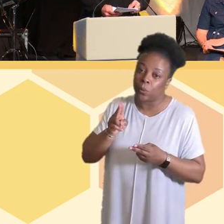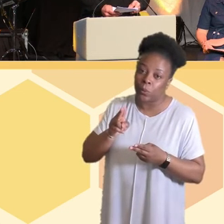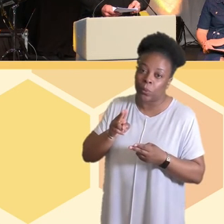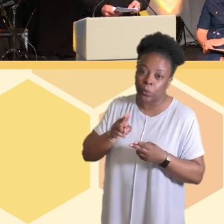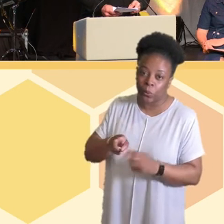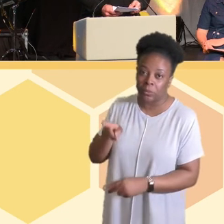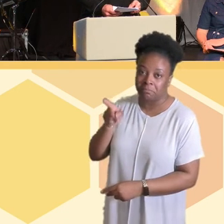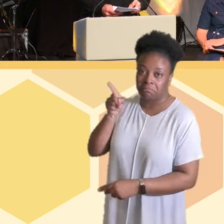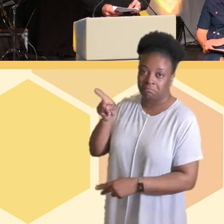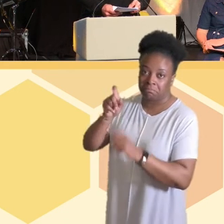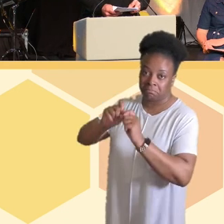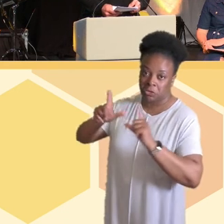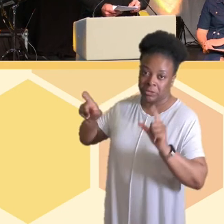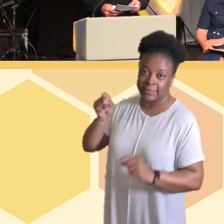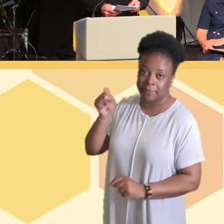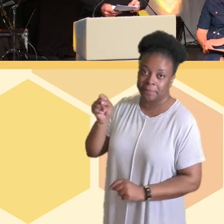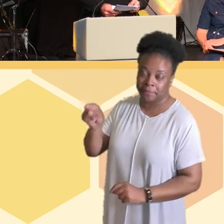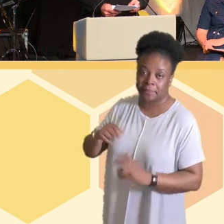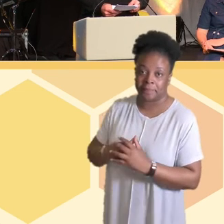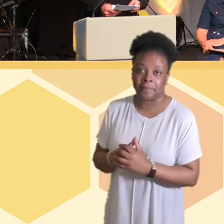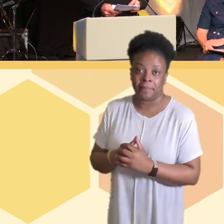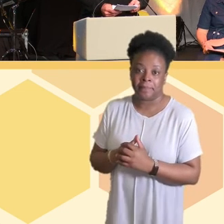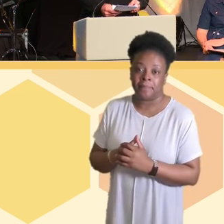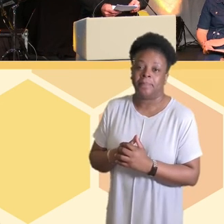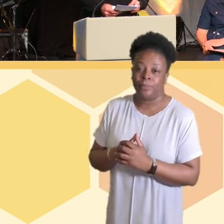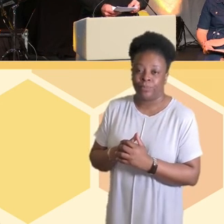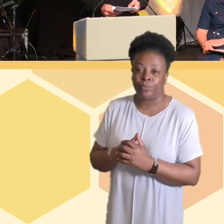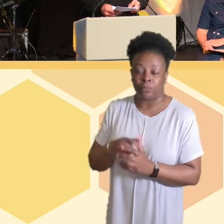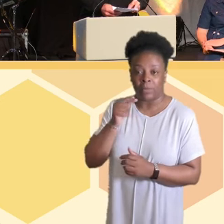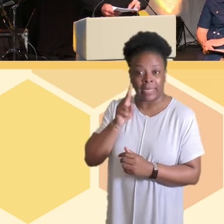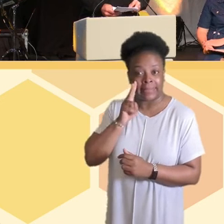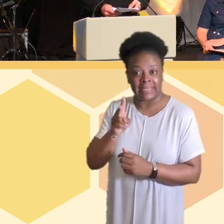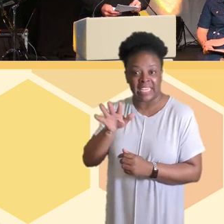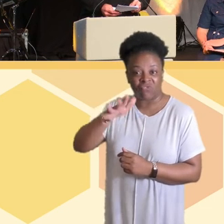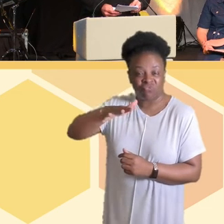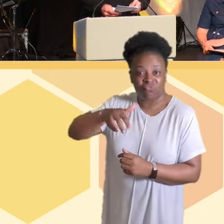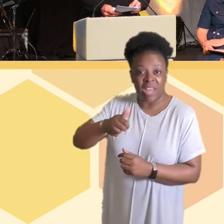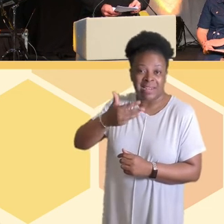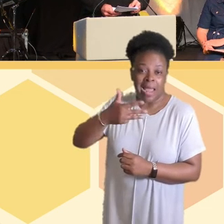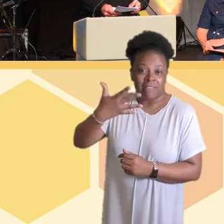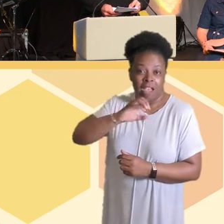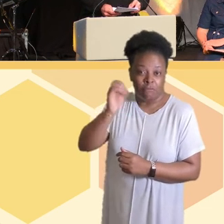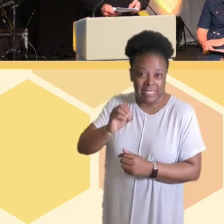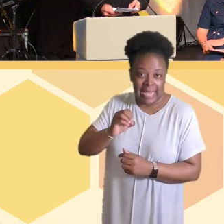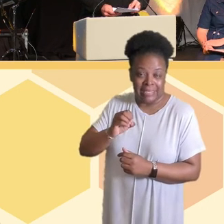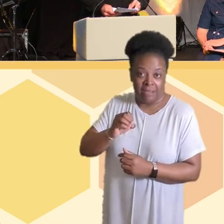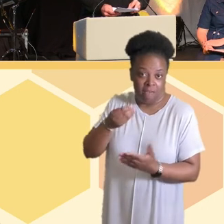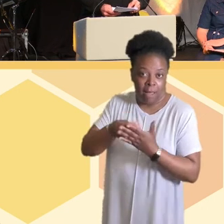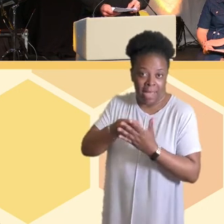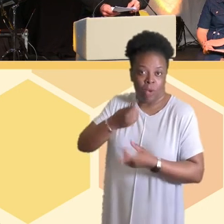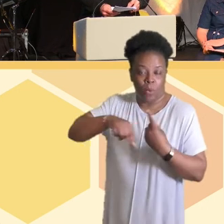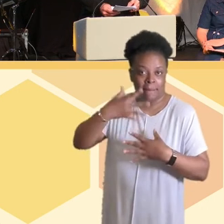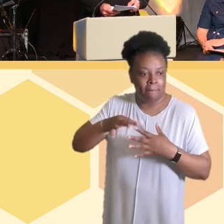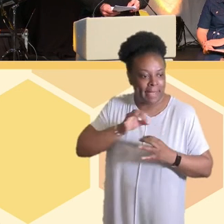year. This was also just 95% of the amount requested.